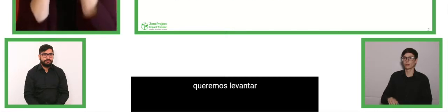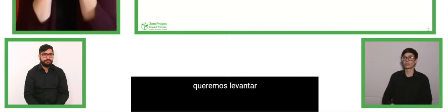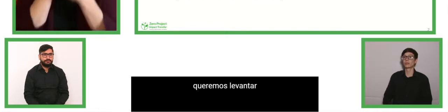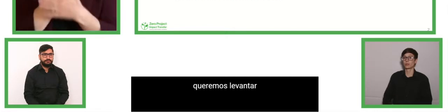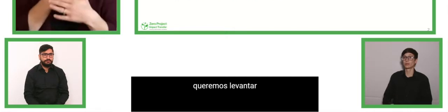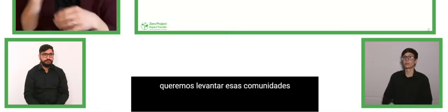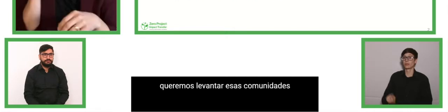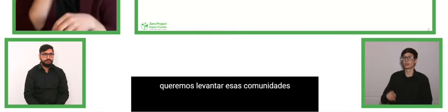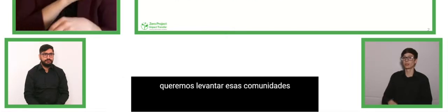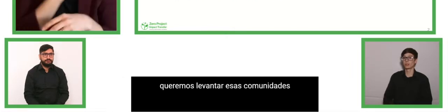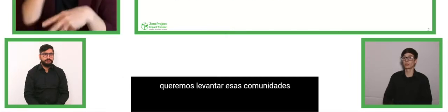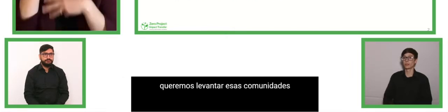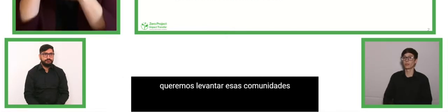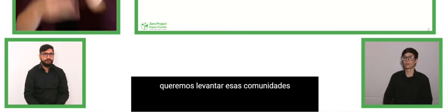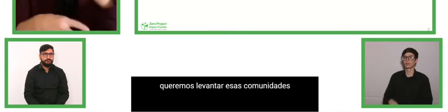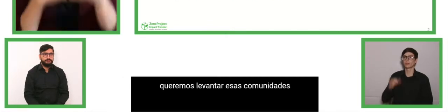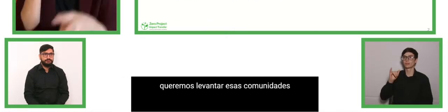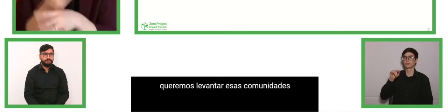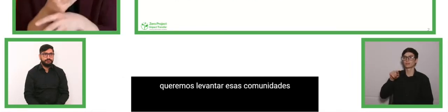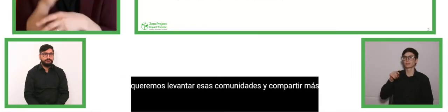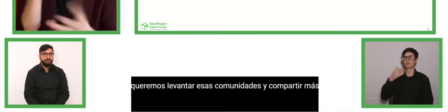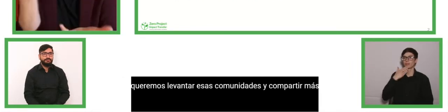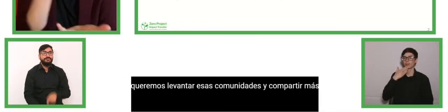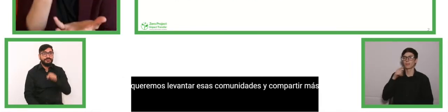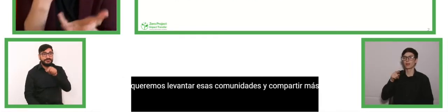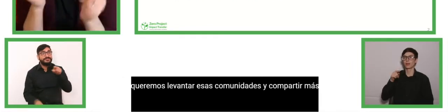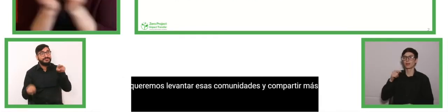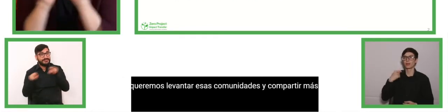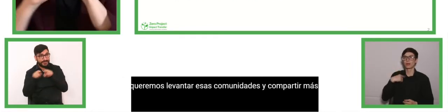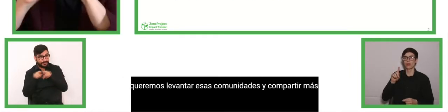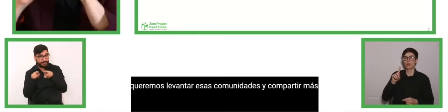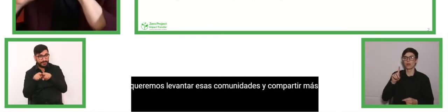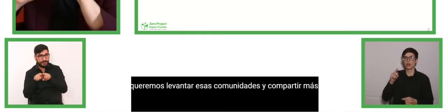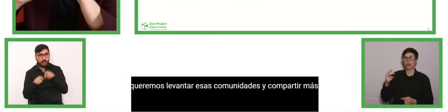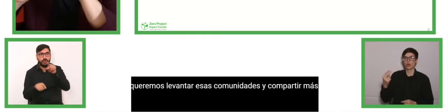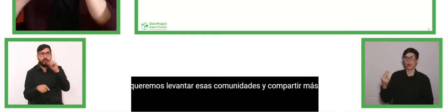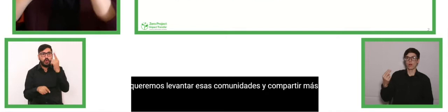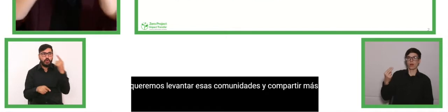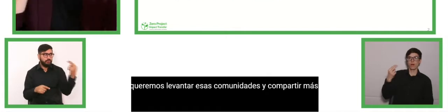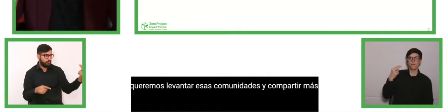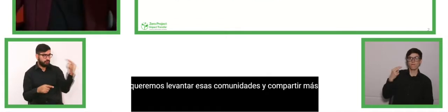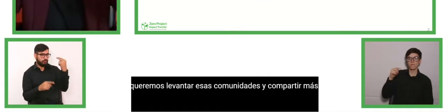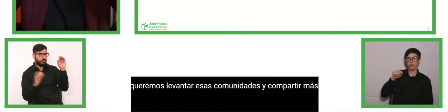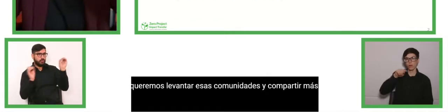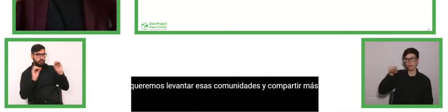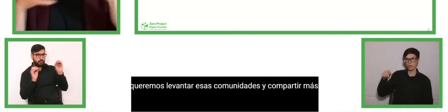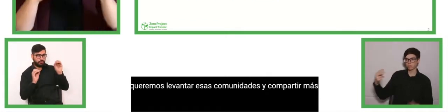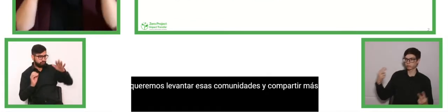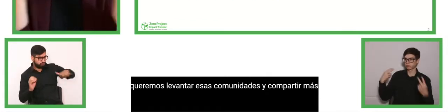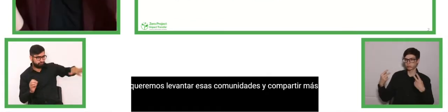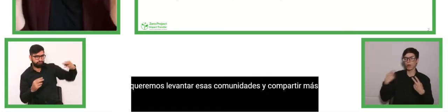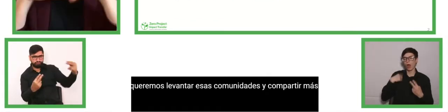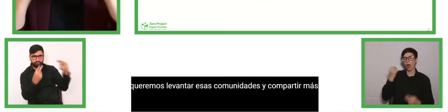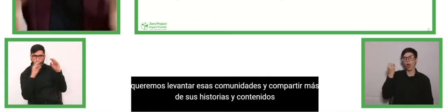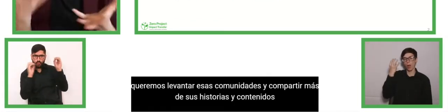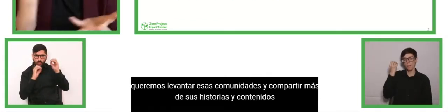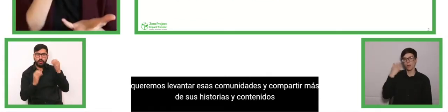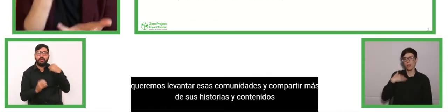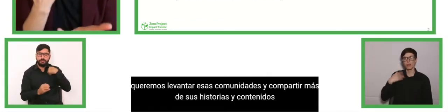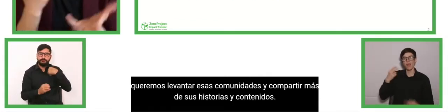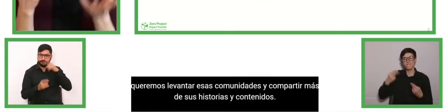content. And the more we learn, the more that we can learn to cherish our world and the beauty of diversity and